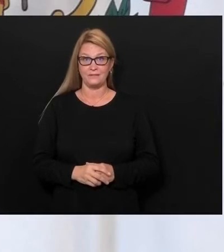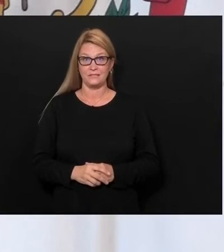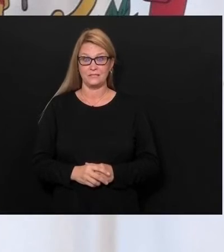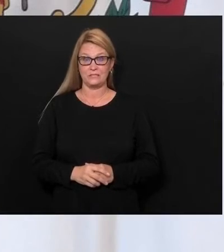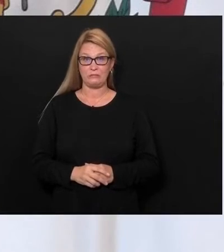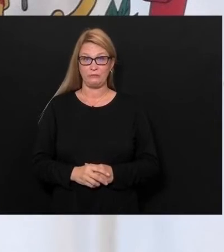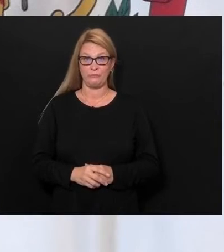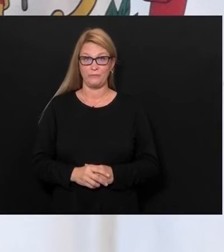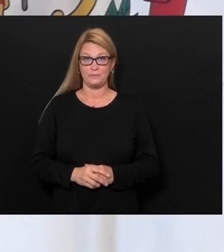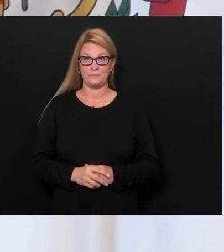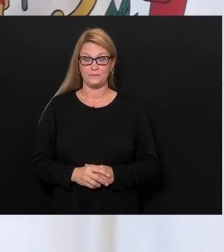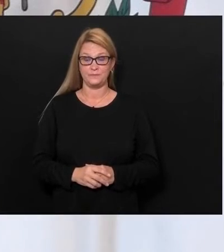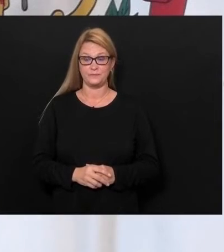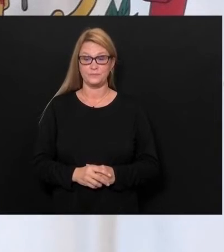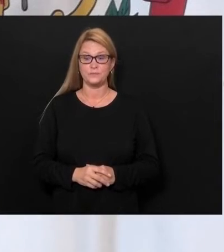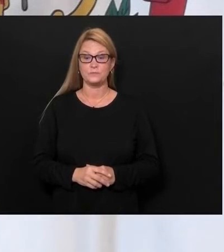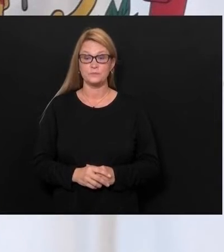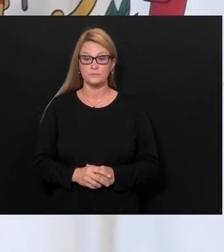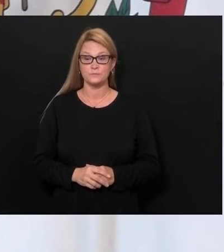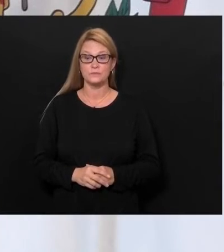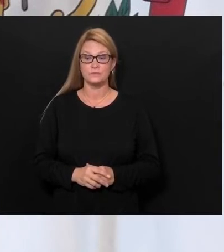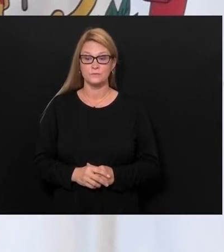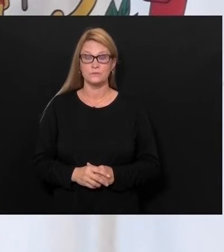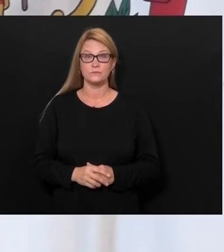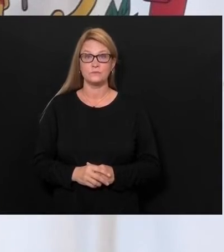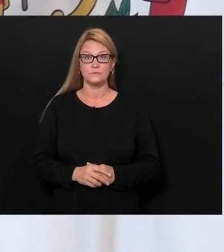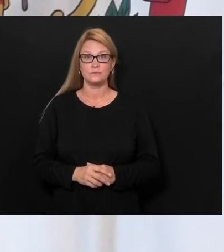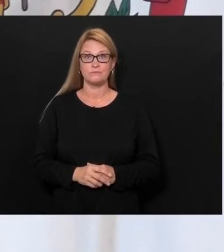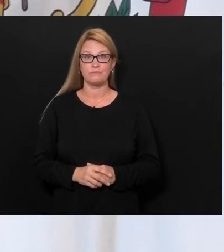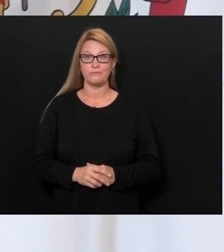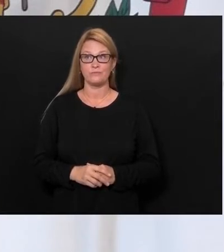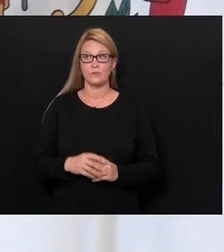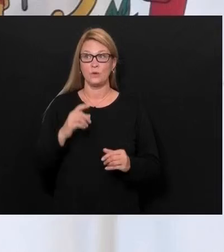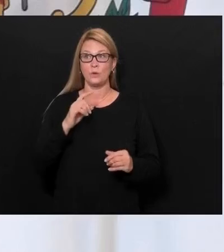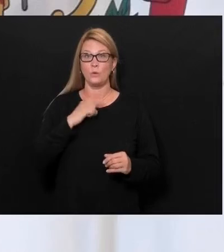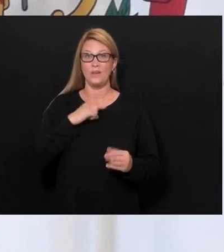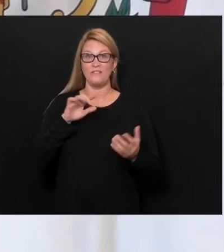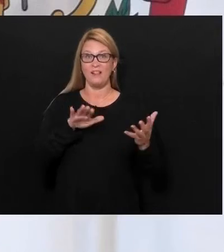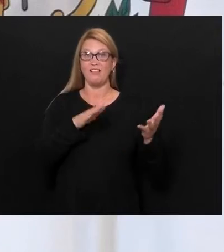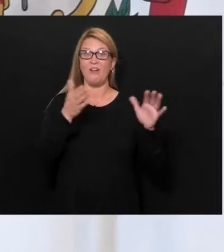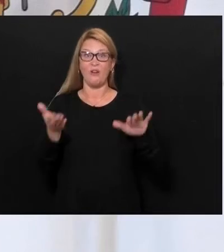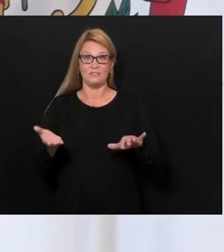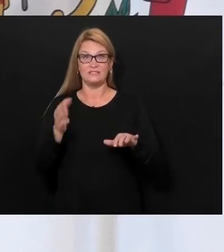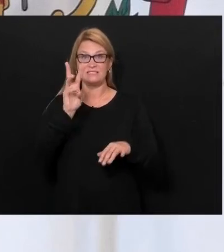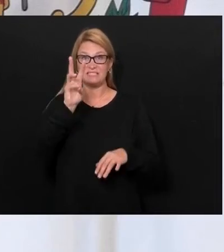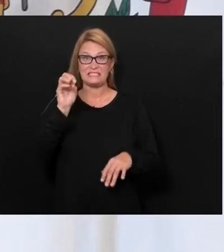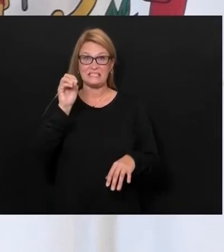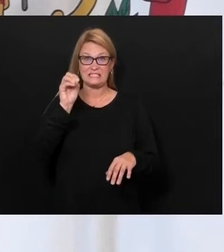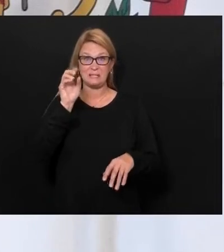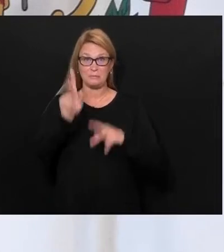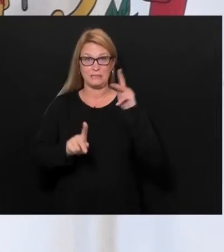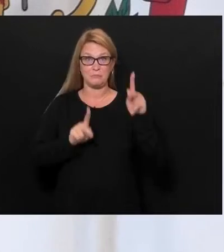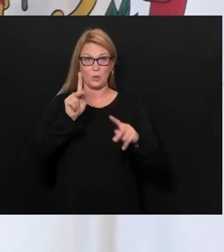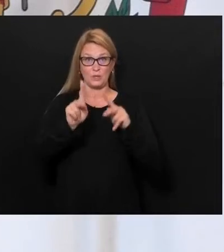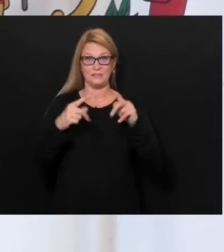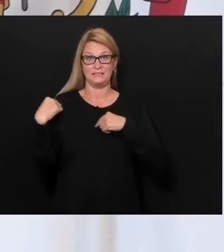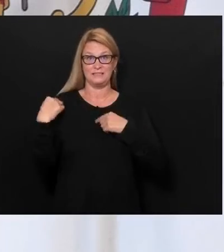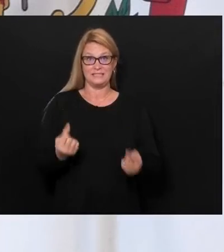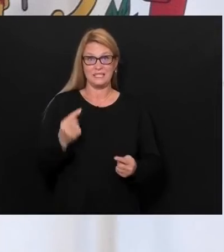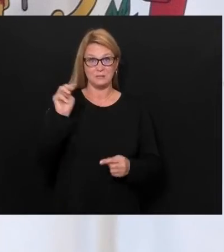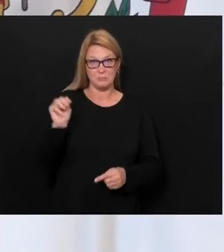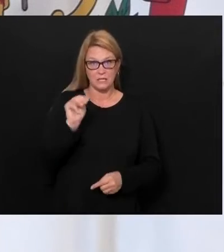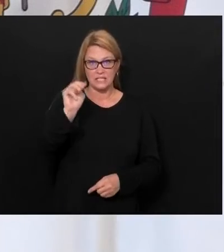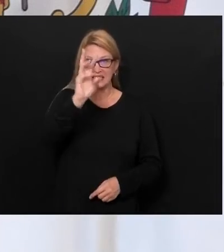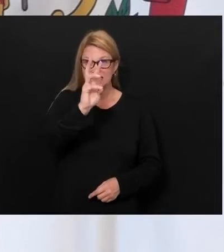There's no point in trying to put any window dressing on this. We've lost 60 more people since Monday.